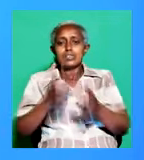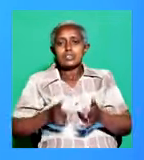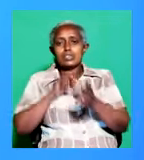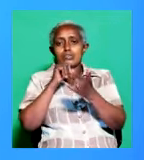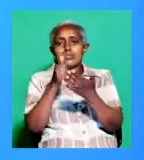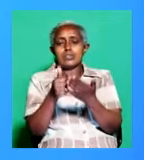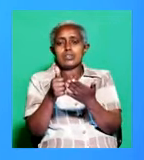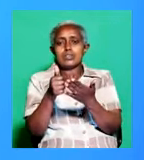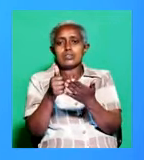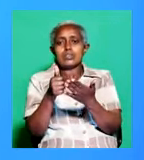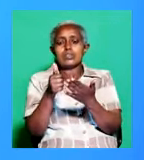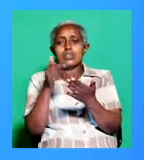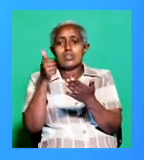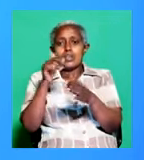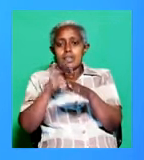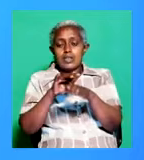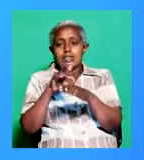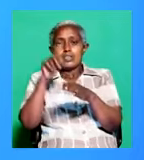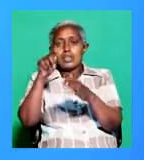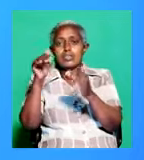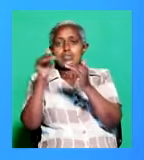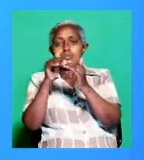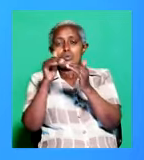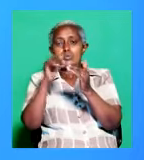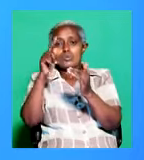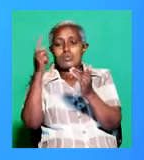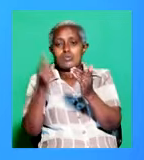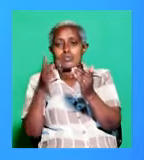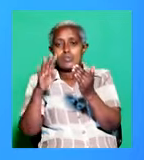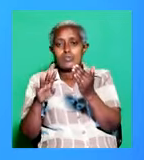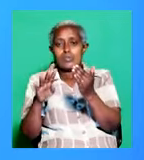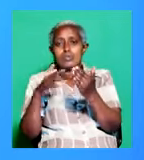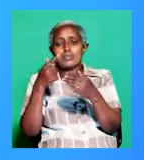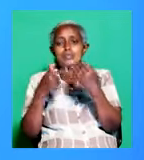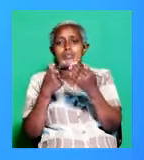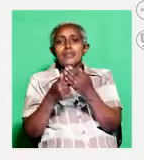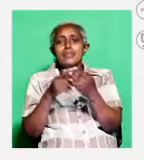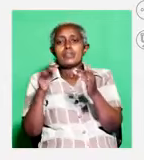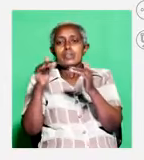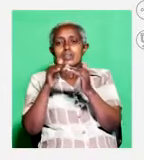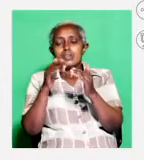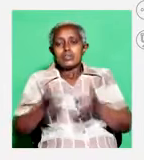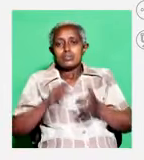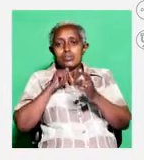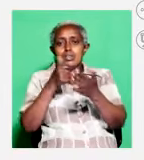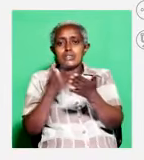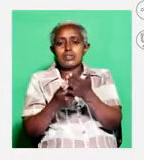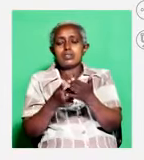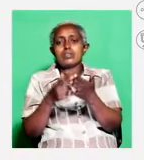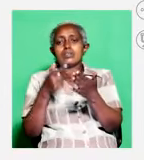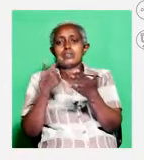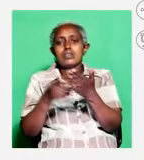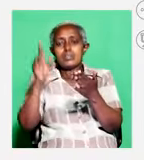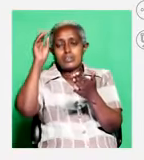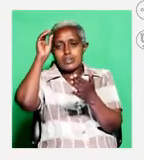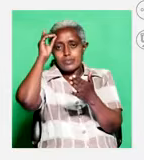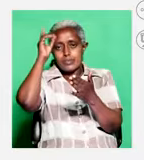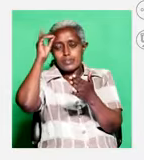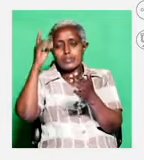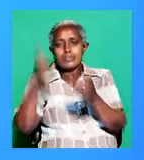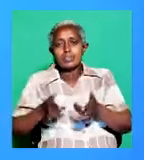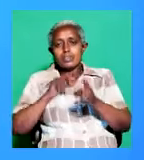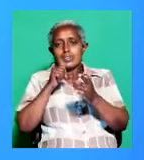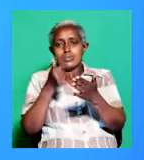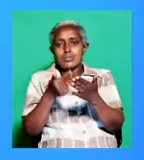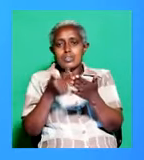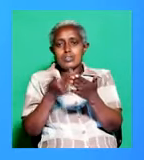not exist at x equals to 1 over 4. So it does not exist at this point. The derivative does not